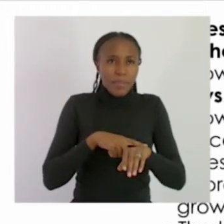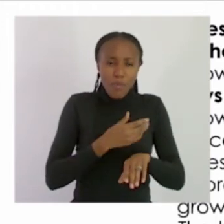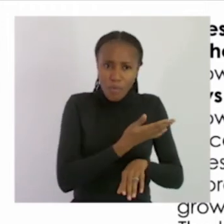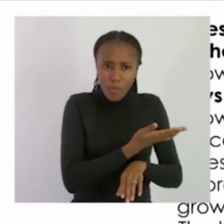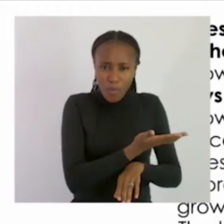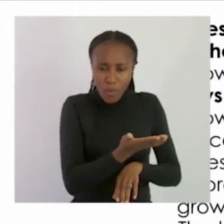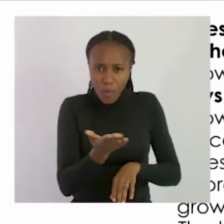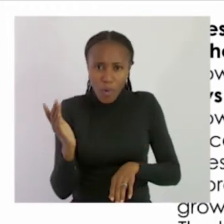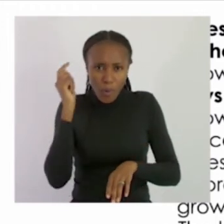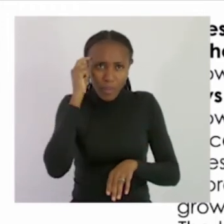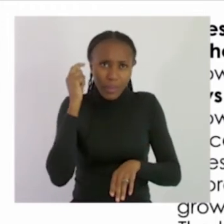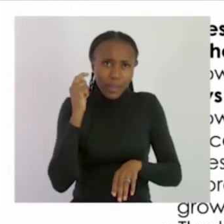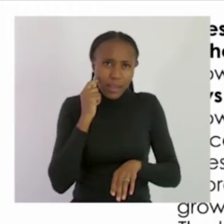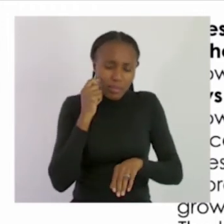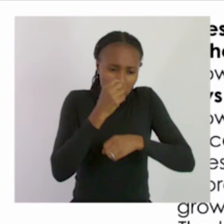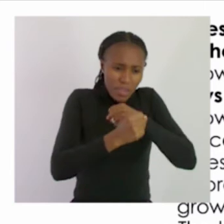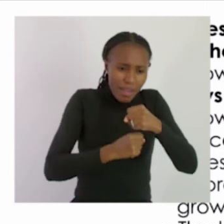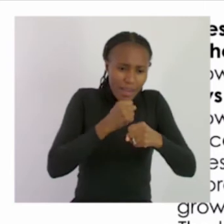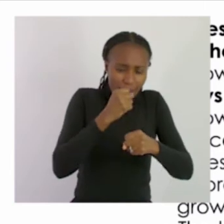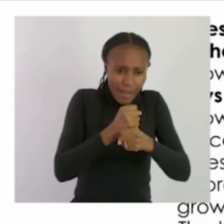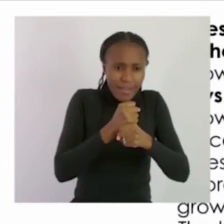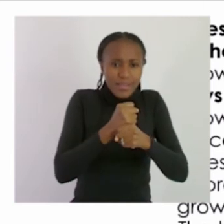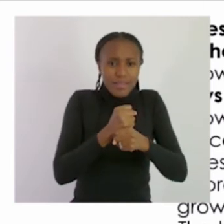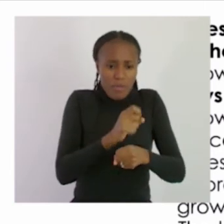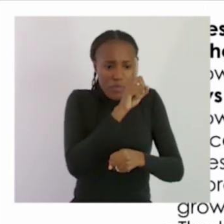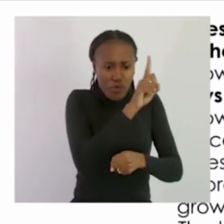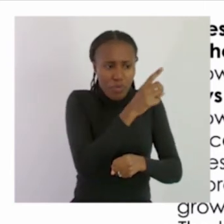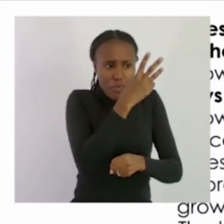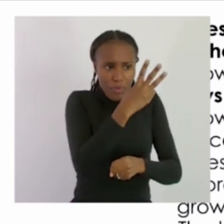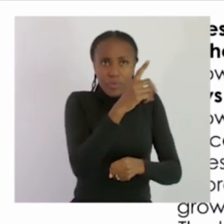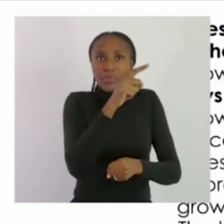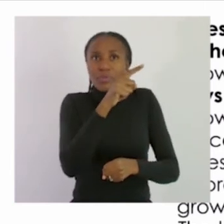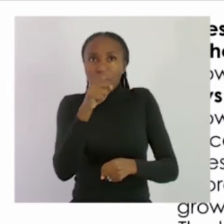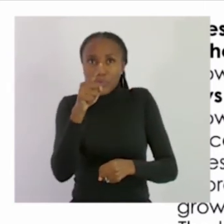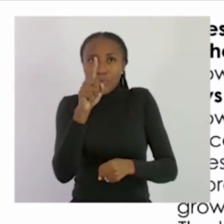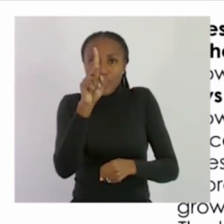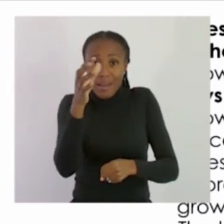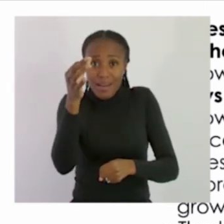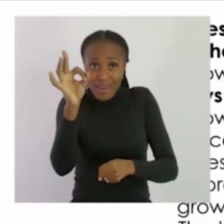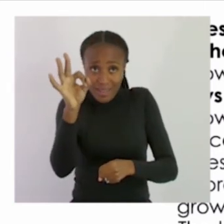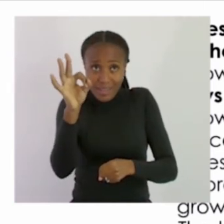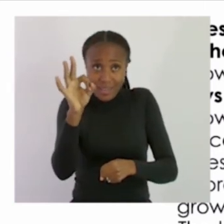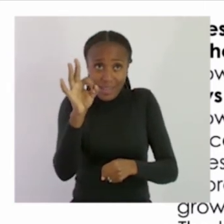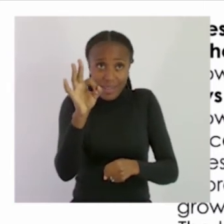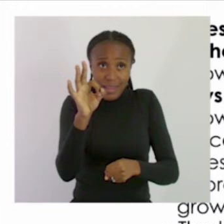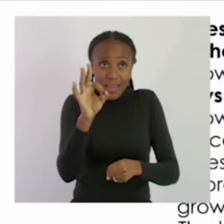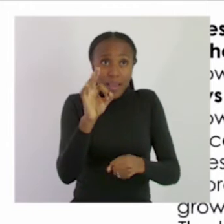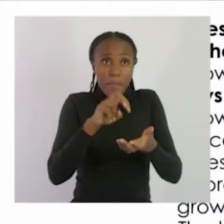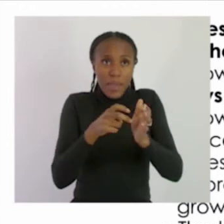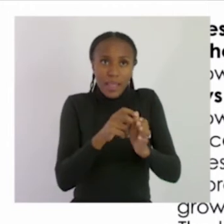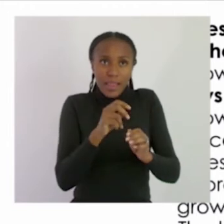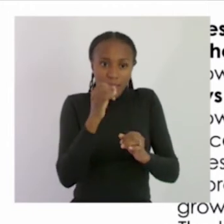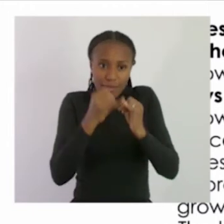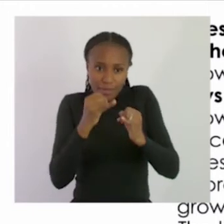stage, the age has to end with the word teen. It means if your age reads as a teen, you're an